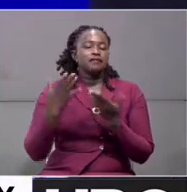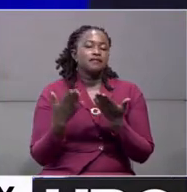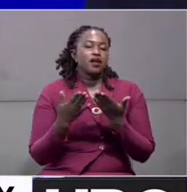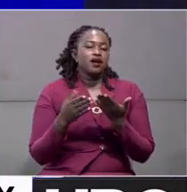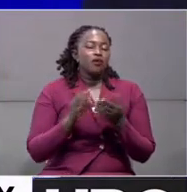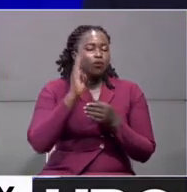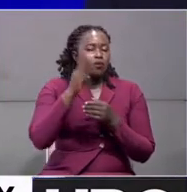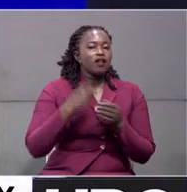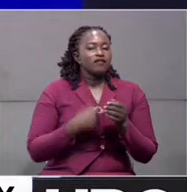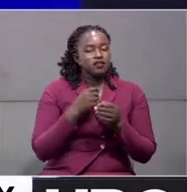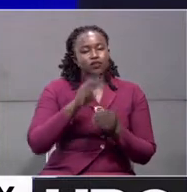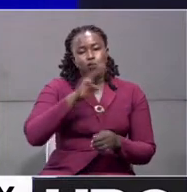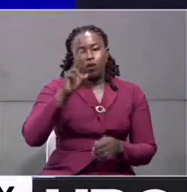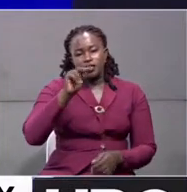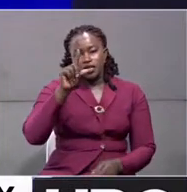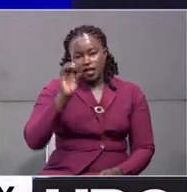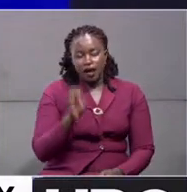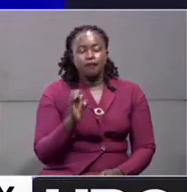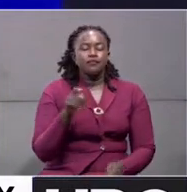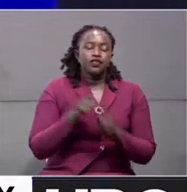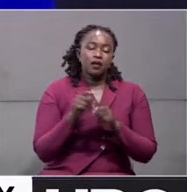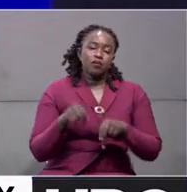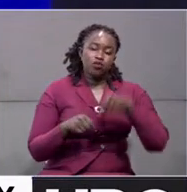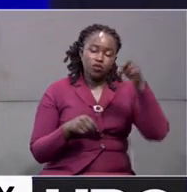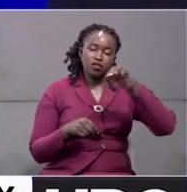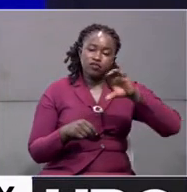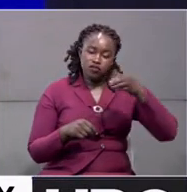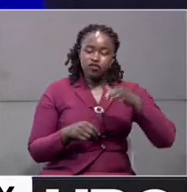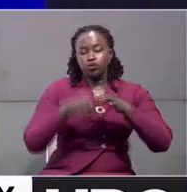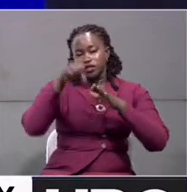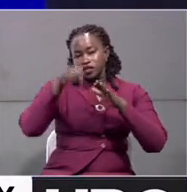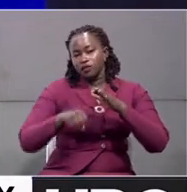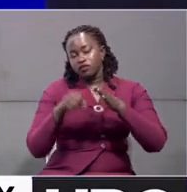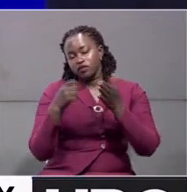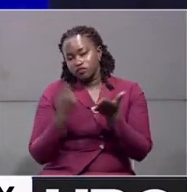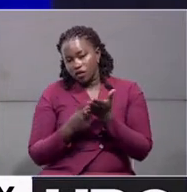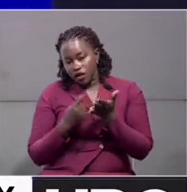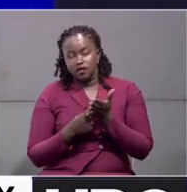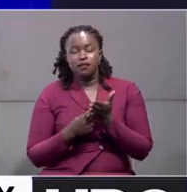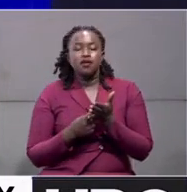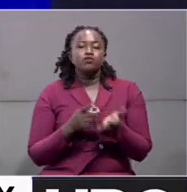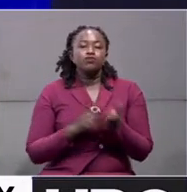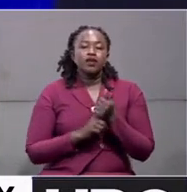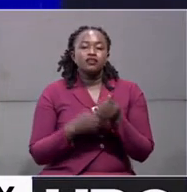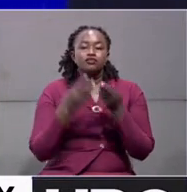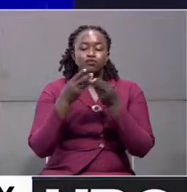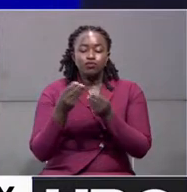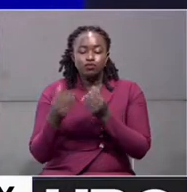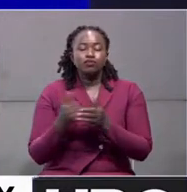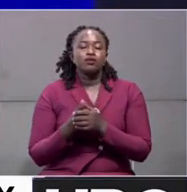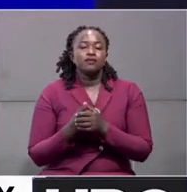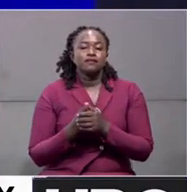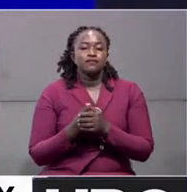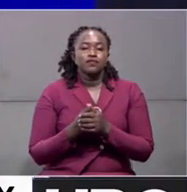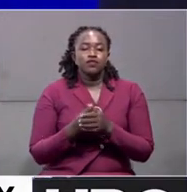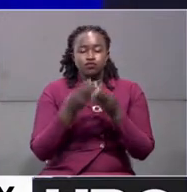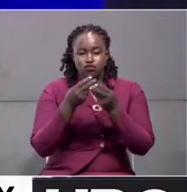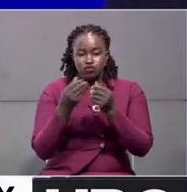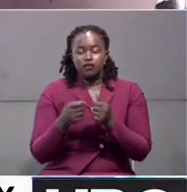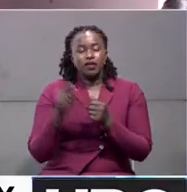will visit West Nile, a northern region, southern part of Uganda, finding solutions to nurturing talent.